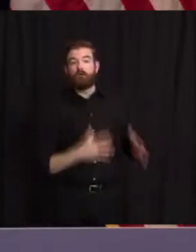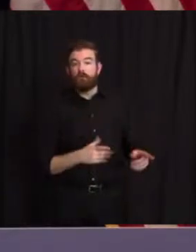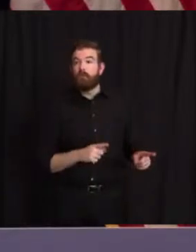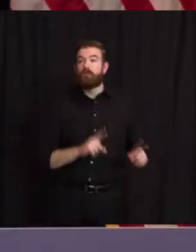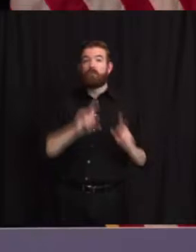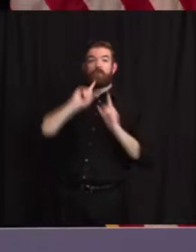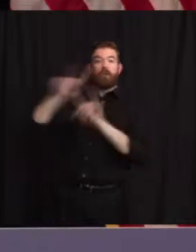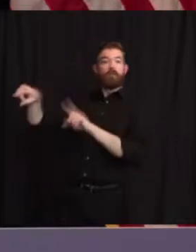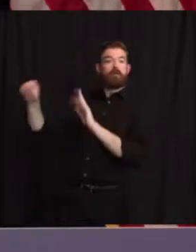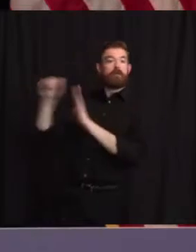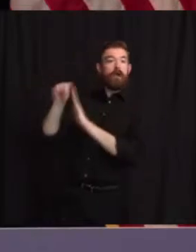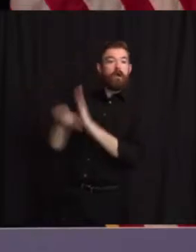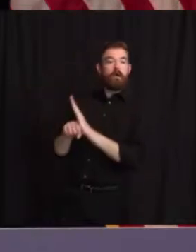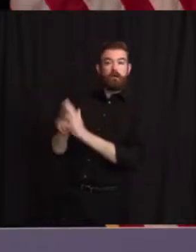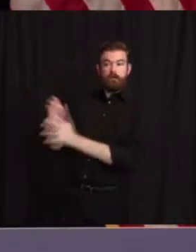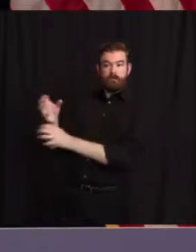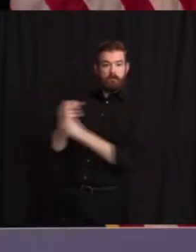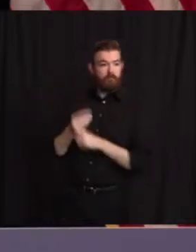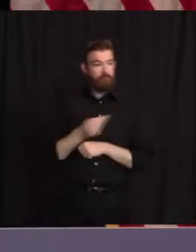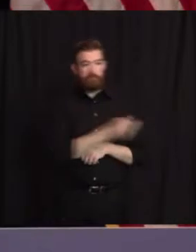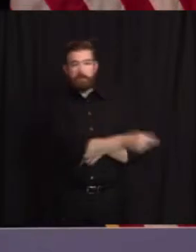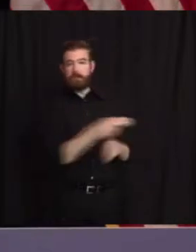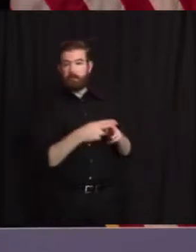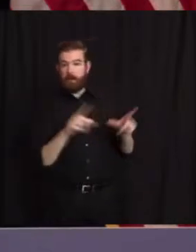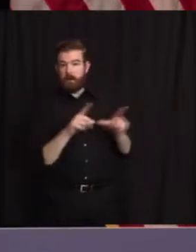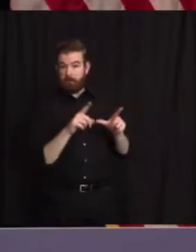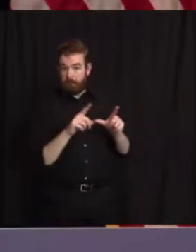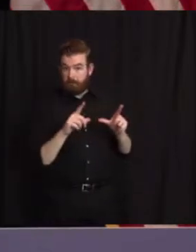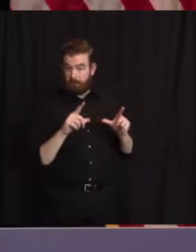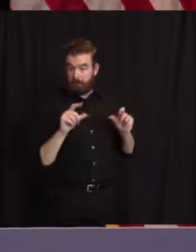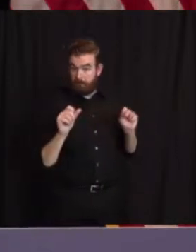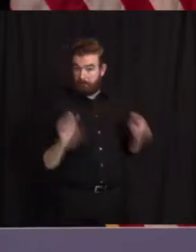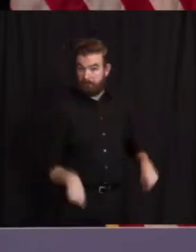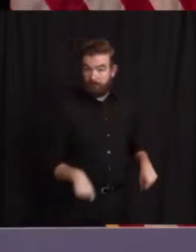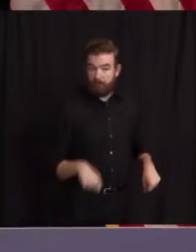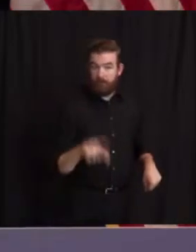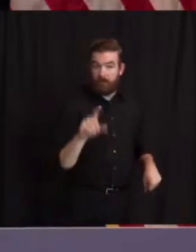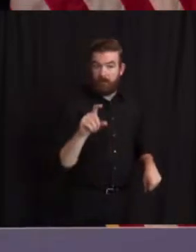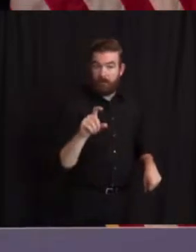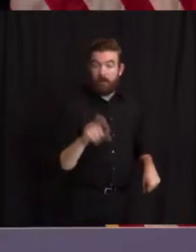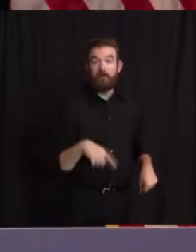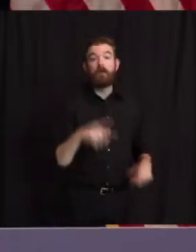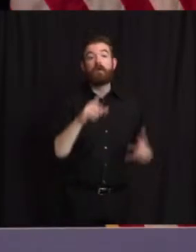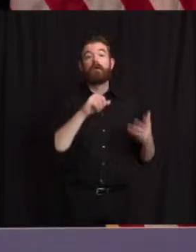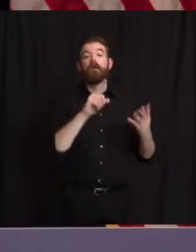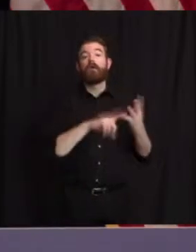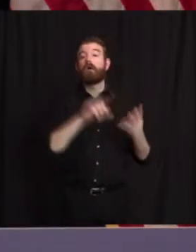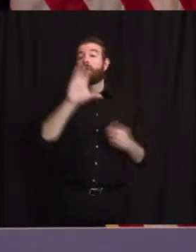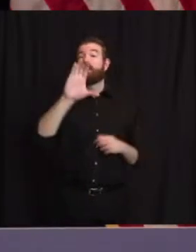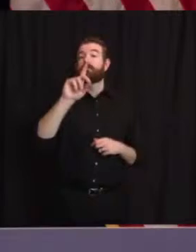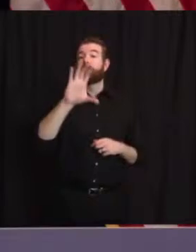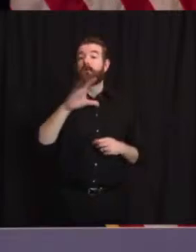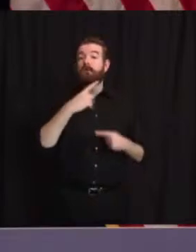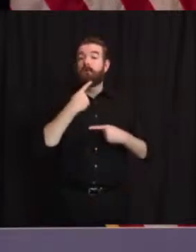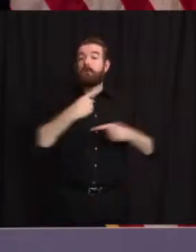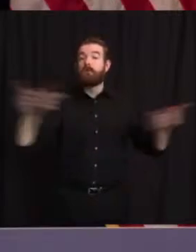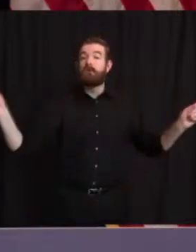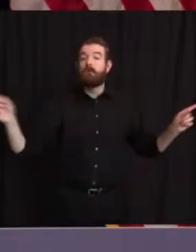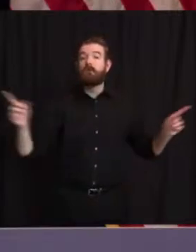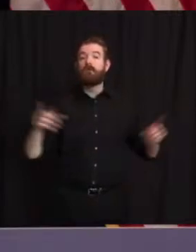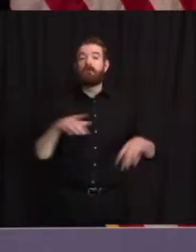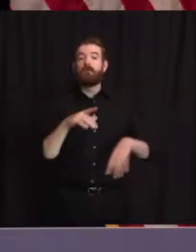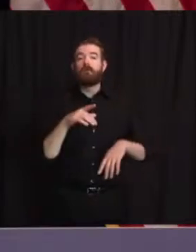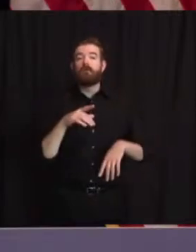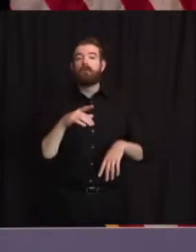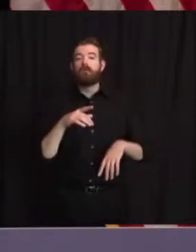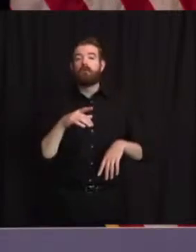the backlog? The CDC said there's evidence the virus may not spread as much as once thought on surfaces. Does that mean things like playgrounds